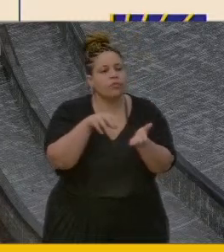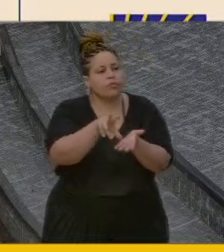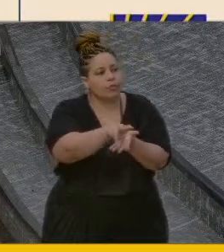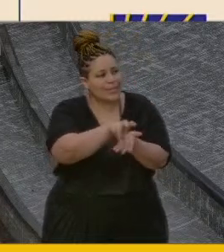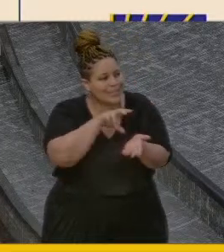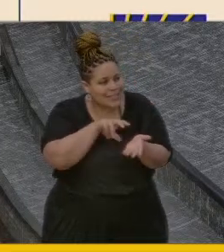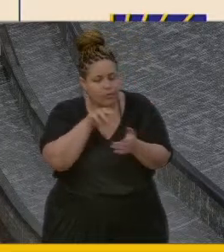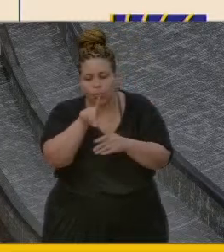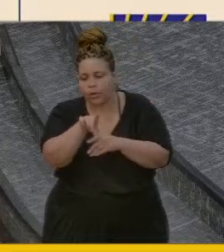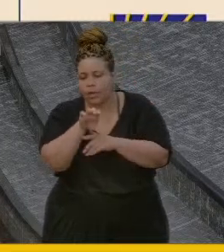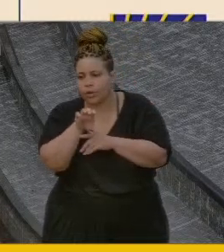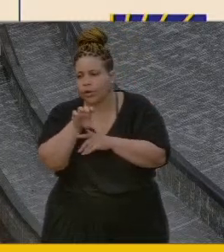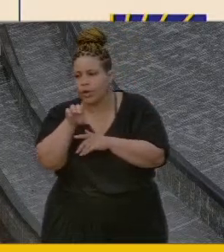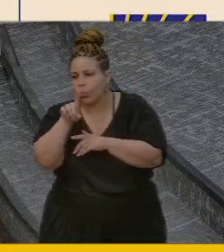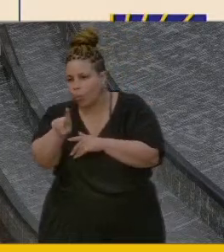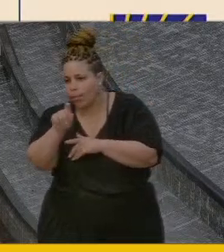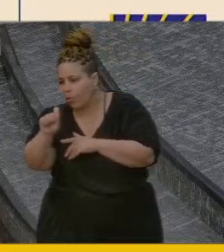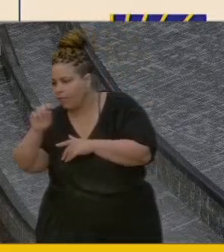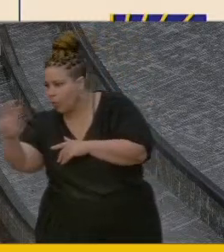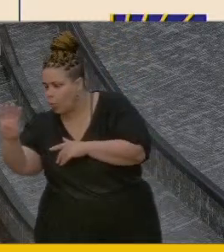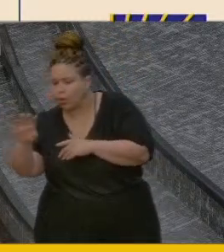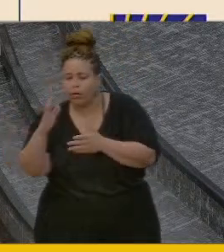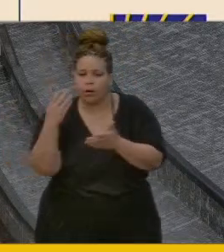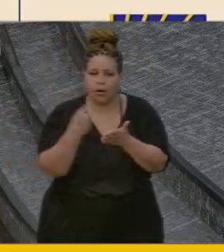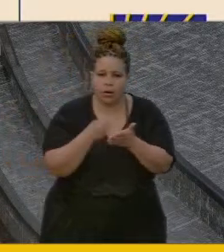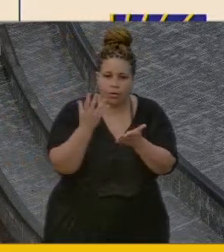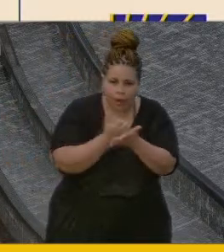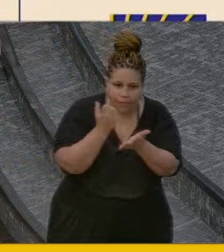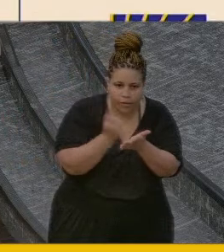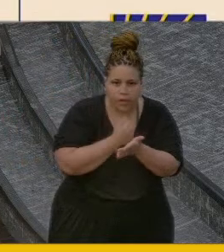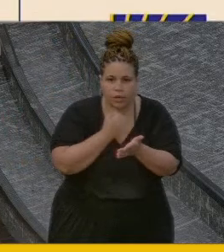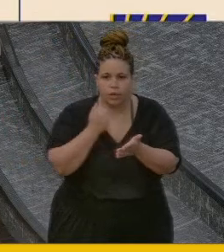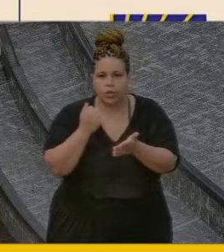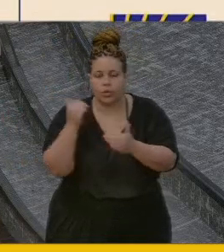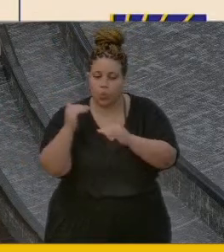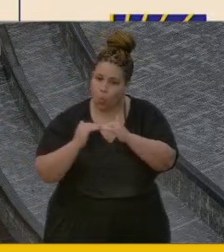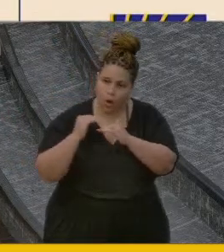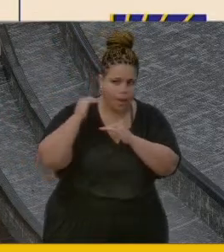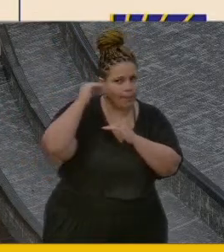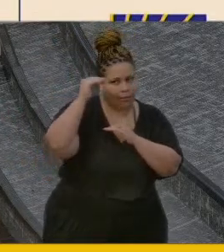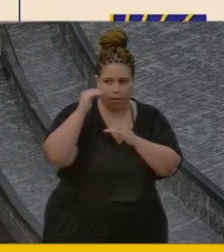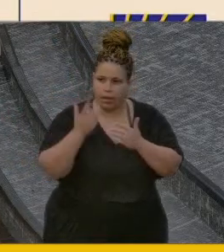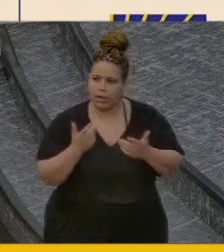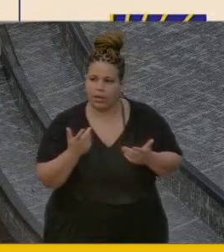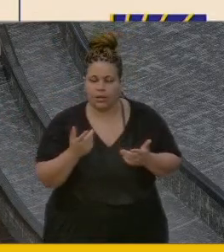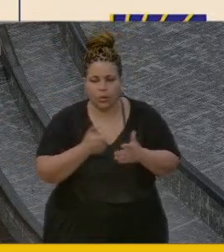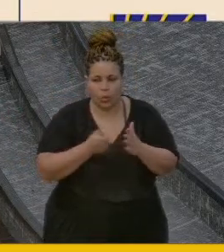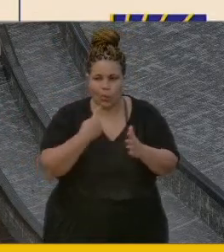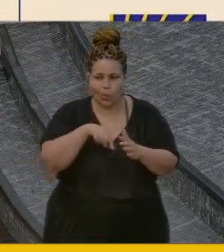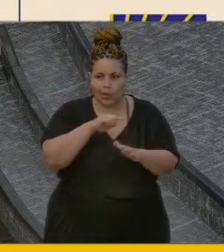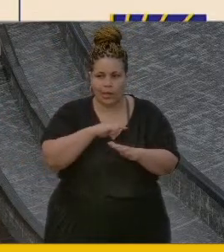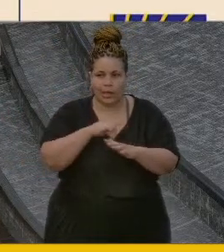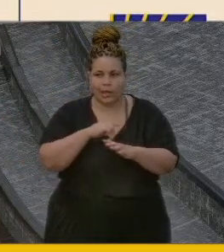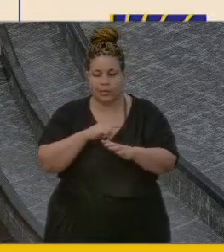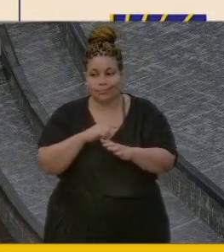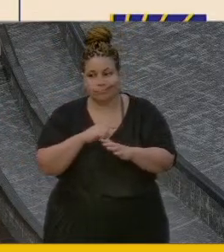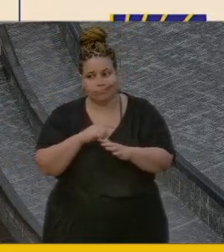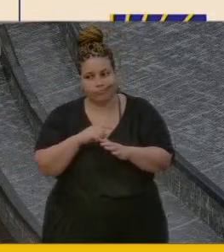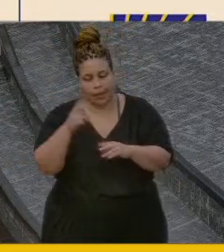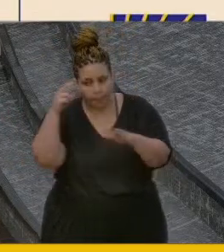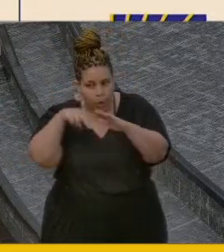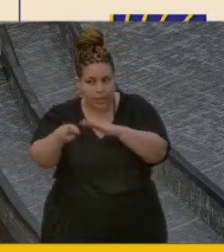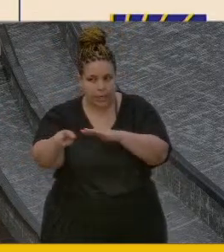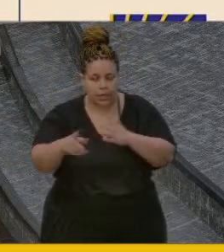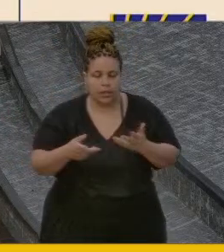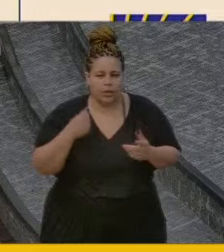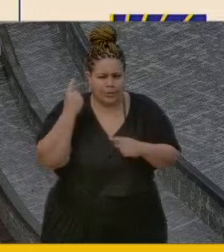101.4% of our revenues, so well beyond what we had budgeted for revenues. As of May, I was thinking it was going to be